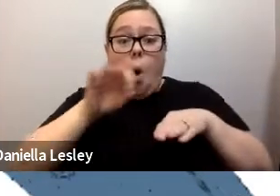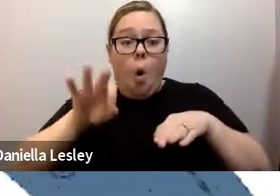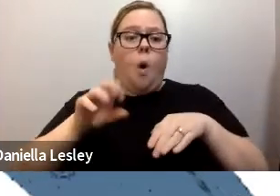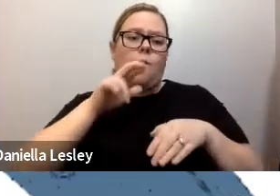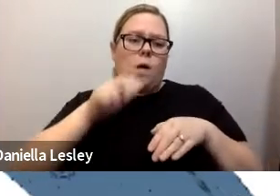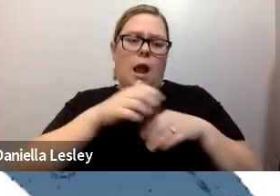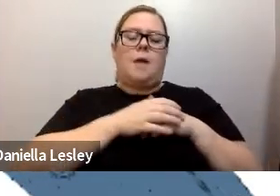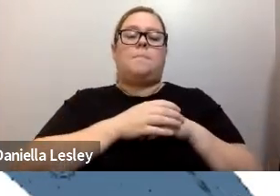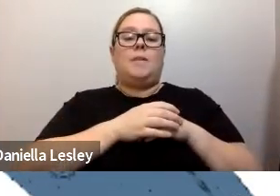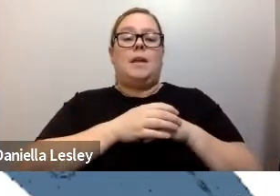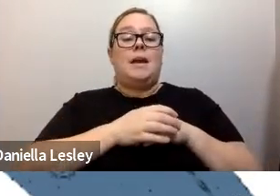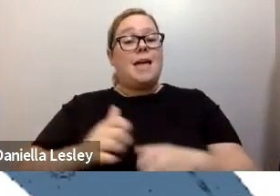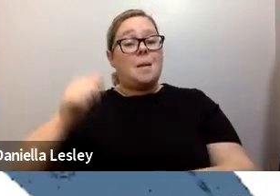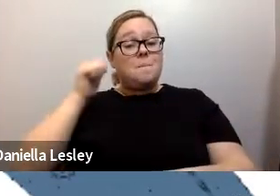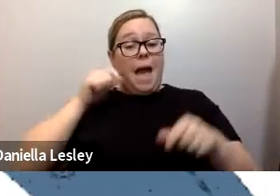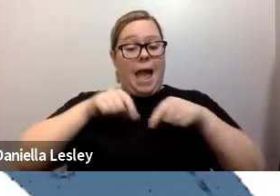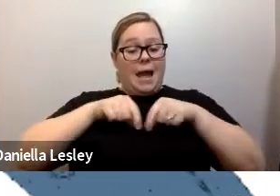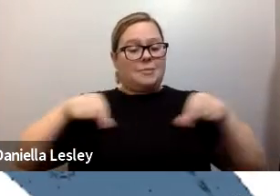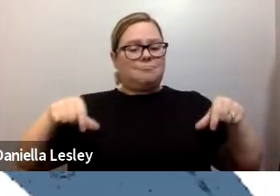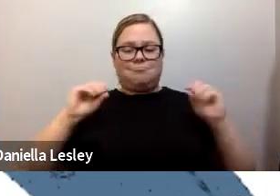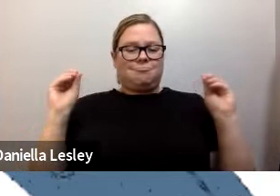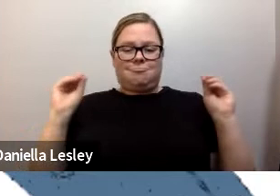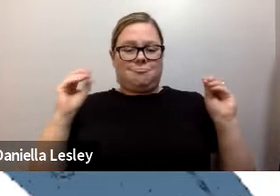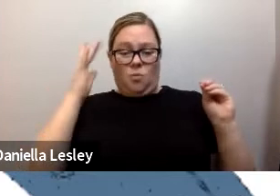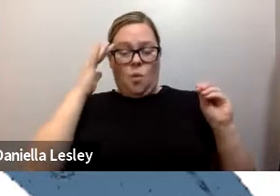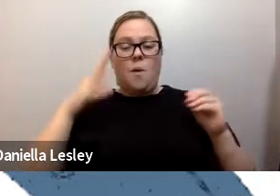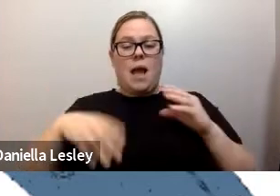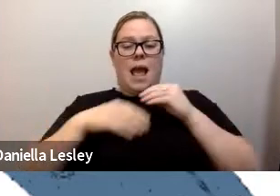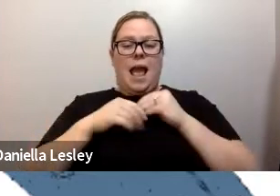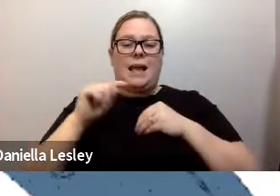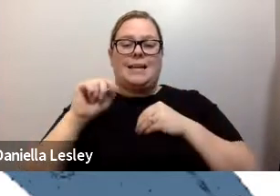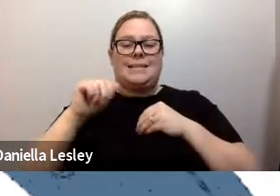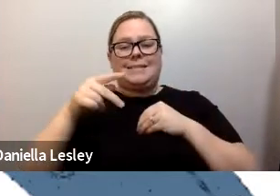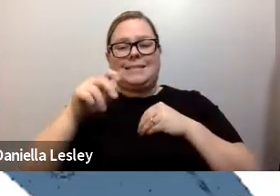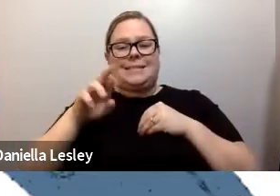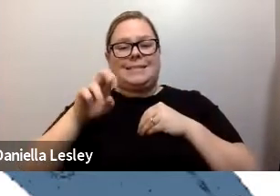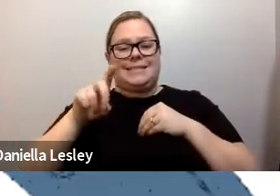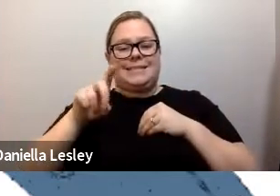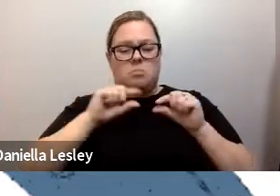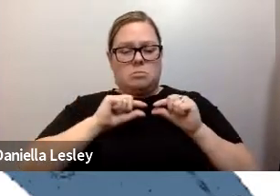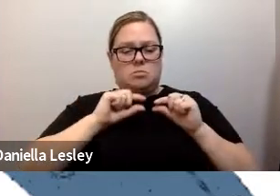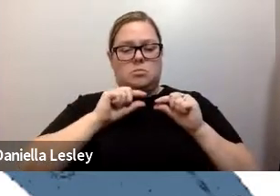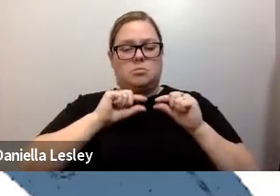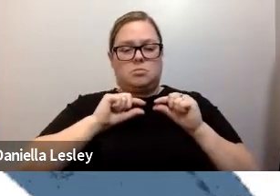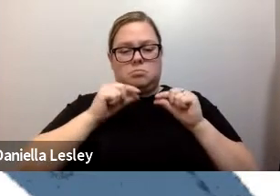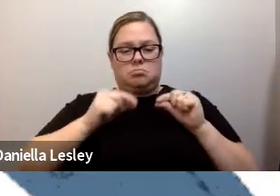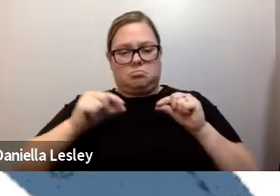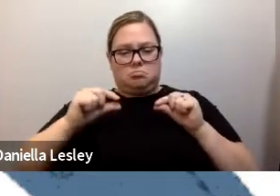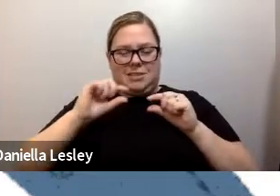the back of the board does not have a rim because we've kind of built in a tapered edge there to allow for a wheelchair to roll right onto the